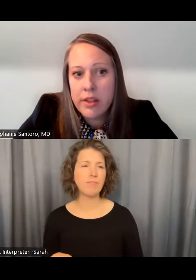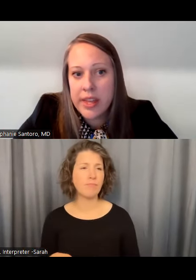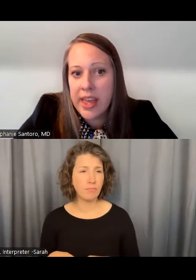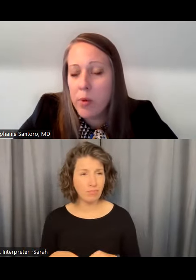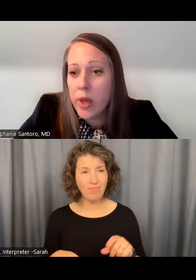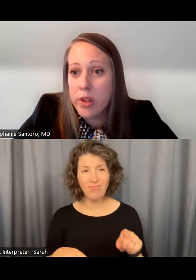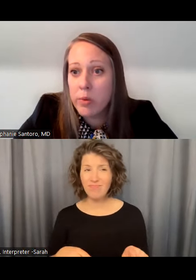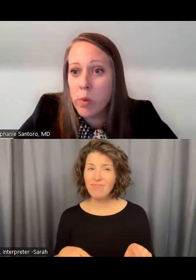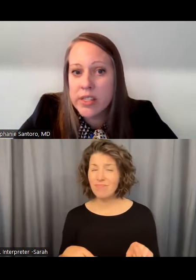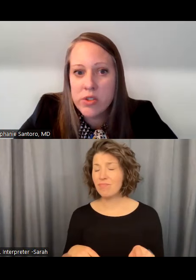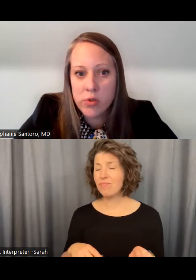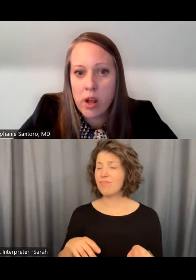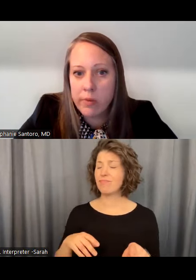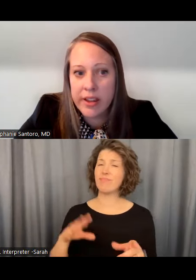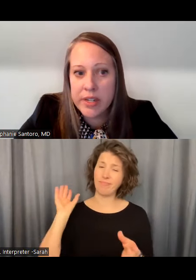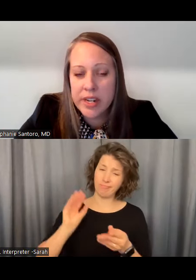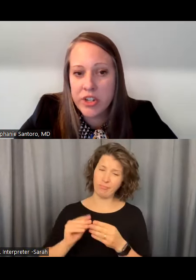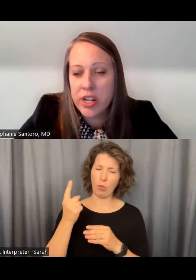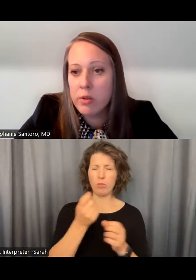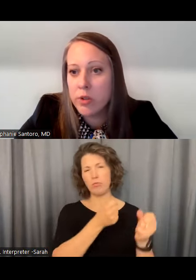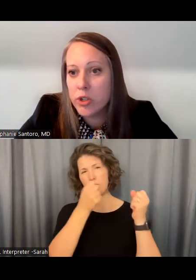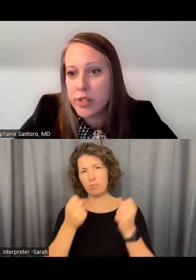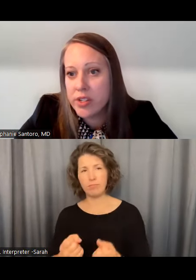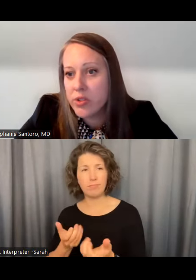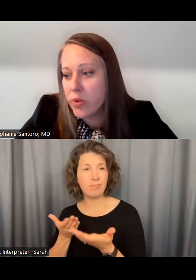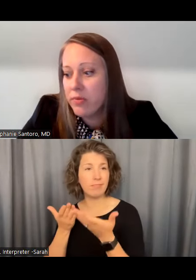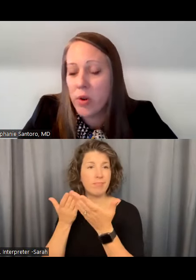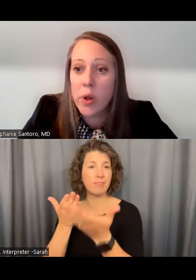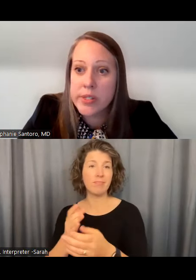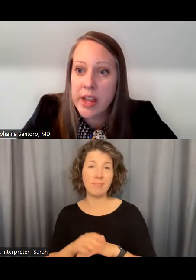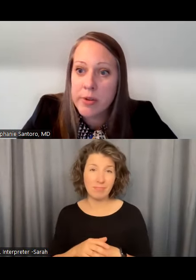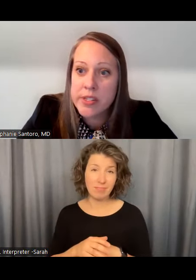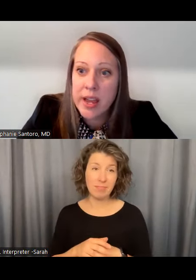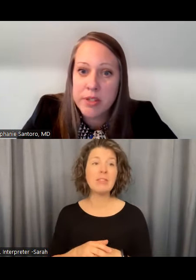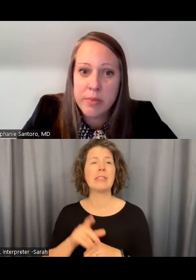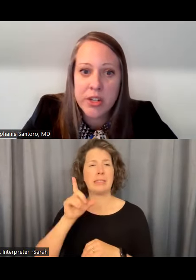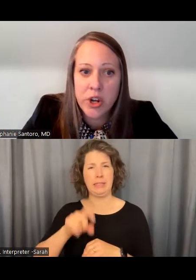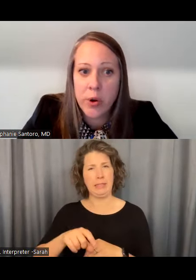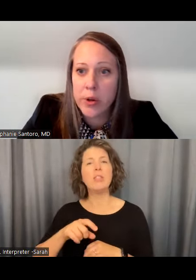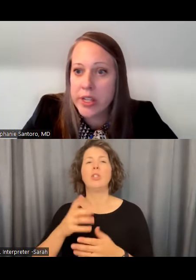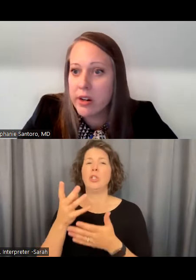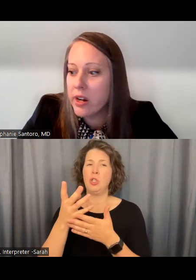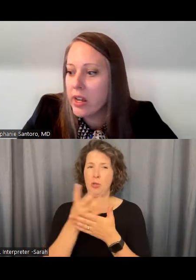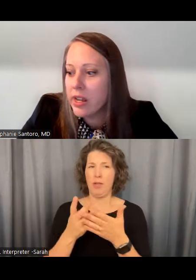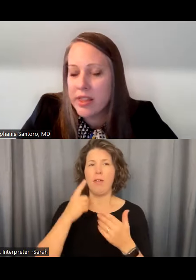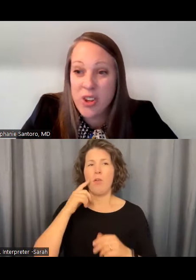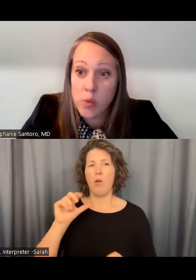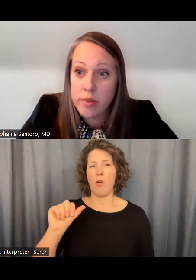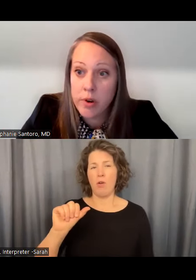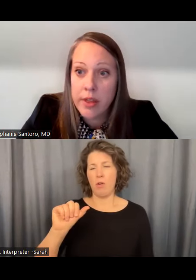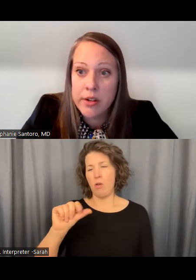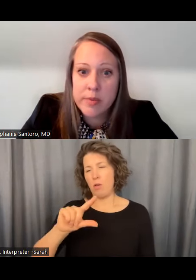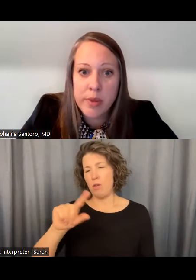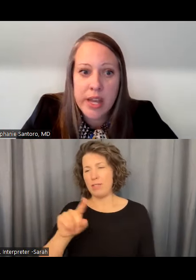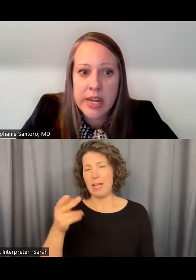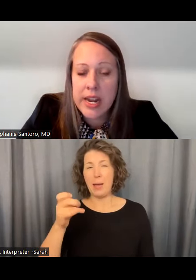overall, they came away with one strong recommendation, which was to screen for Alzheimer's type dementia earlier than you would